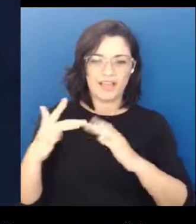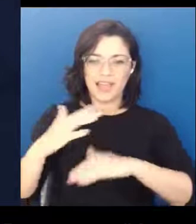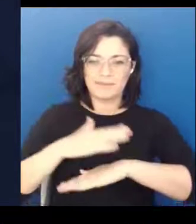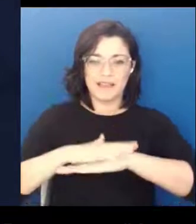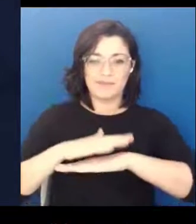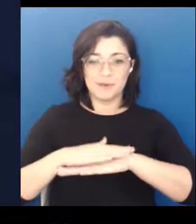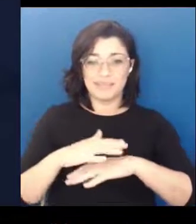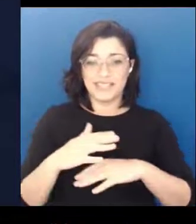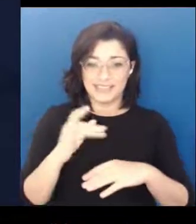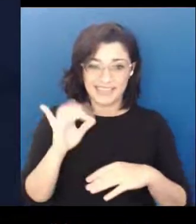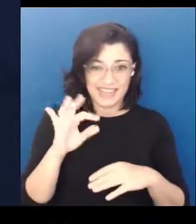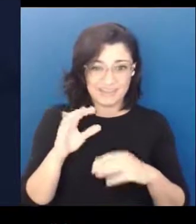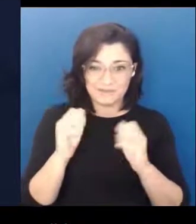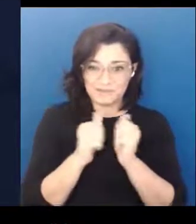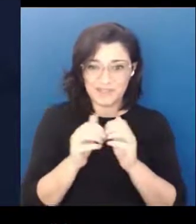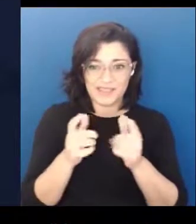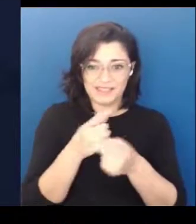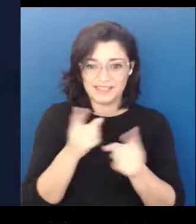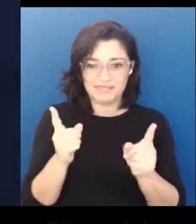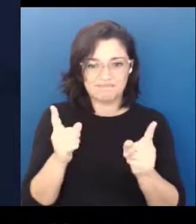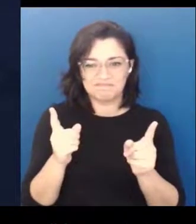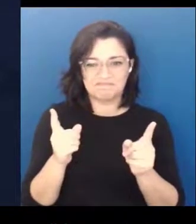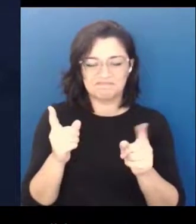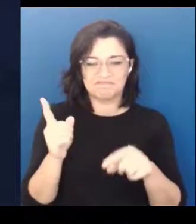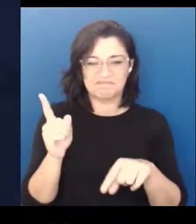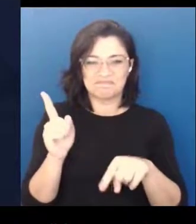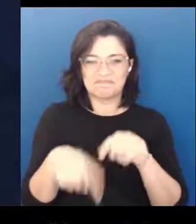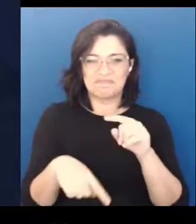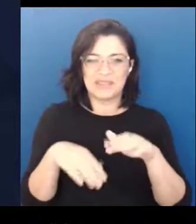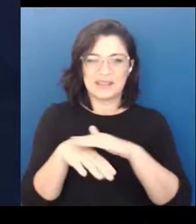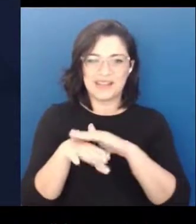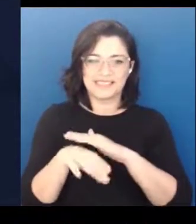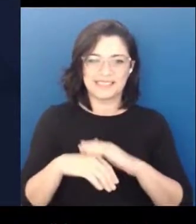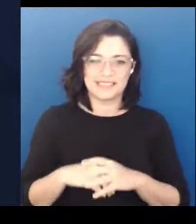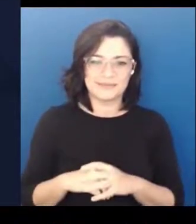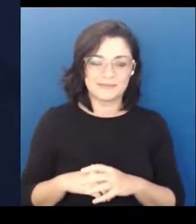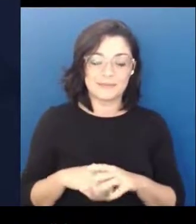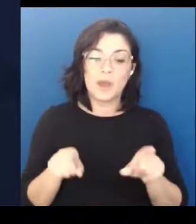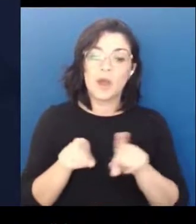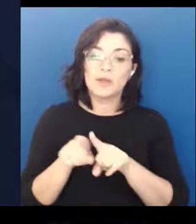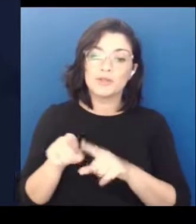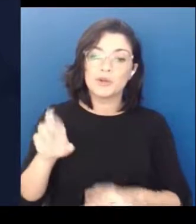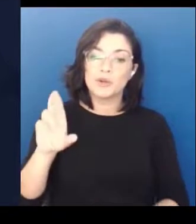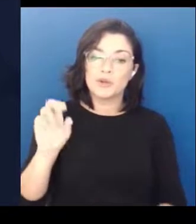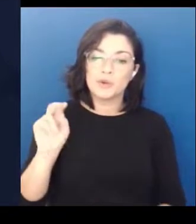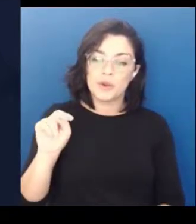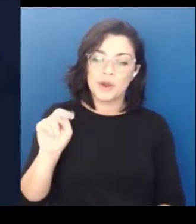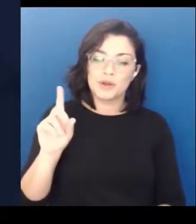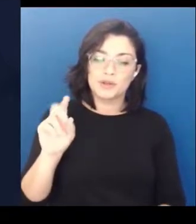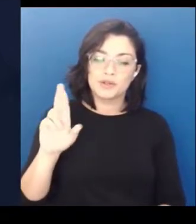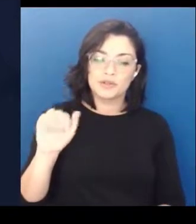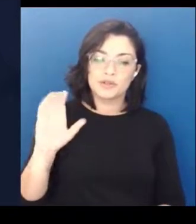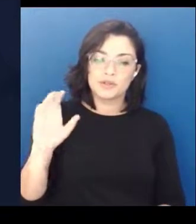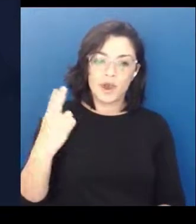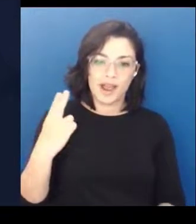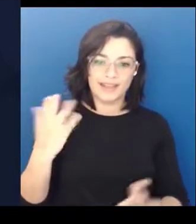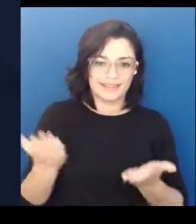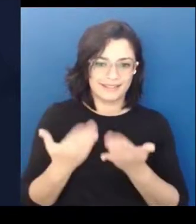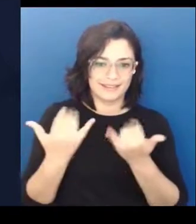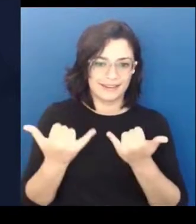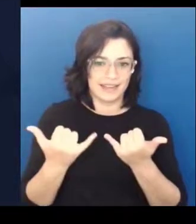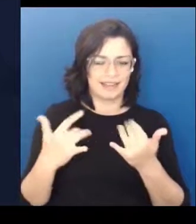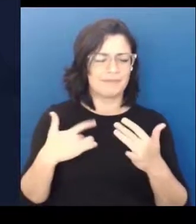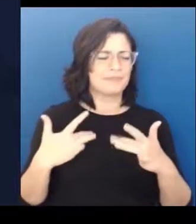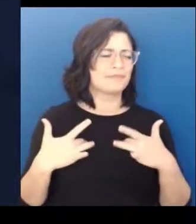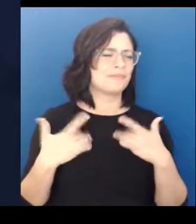Also with me today is Ron Drock, one of our directors on the board. I was thrilled that Ron wanted to join me today.